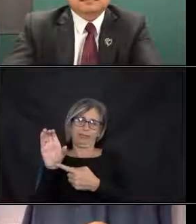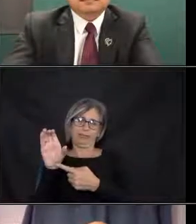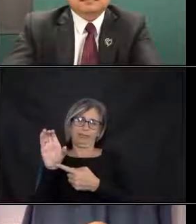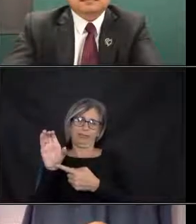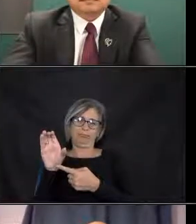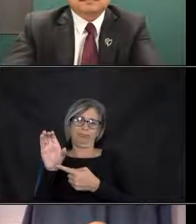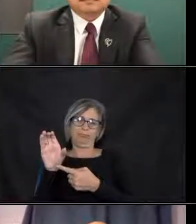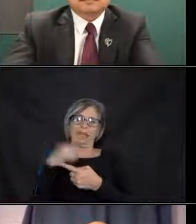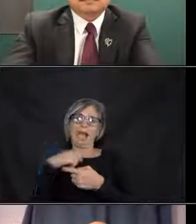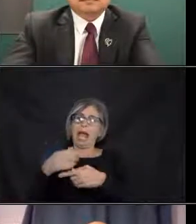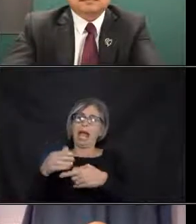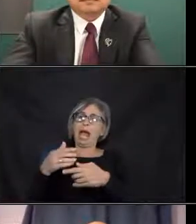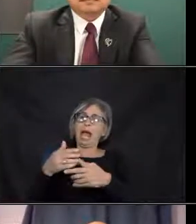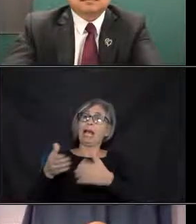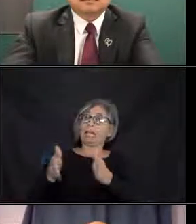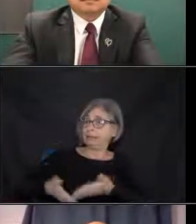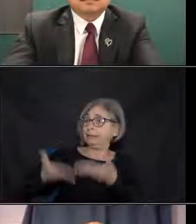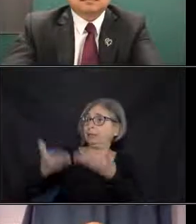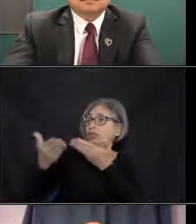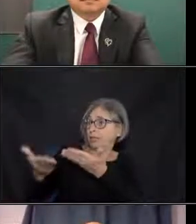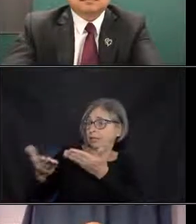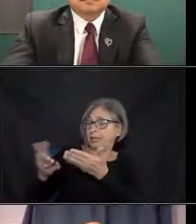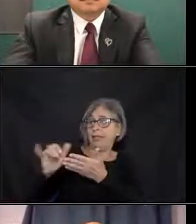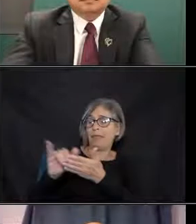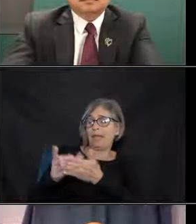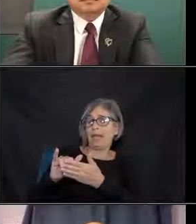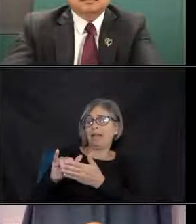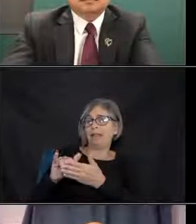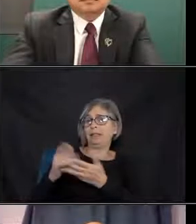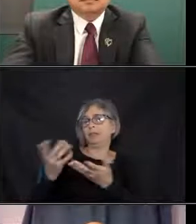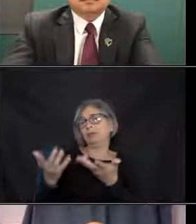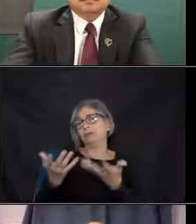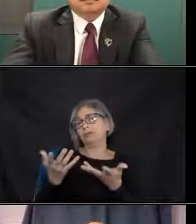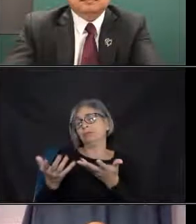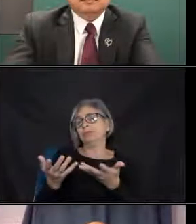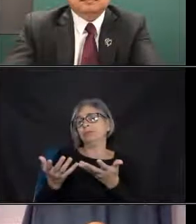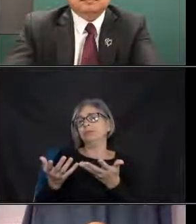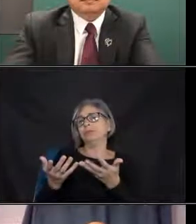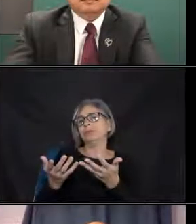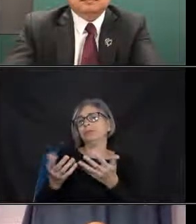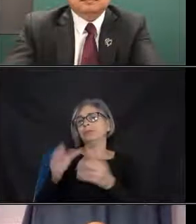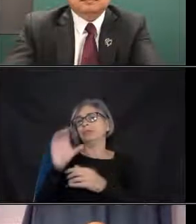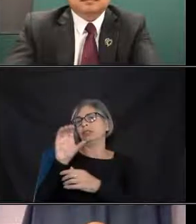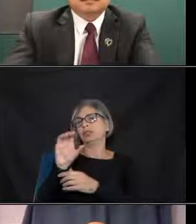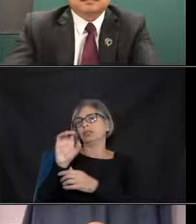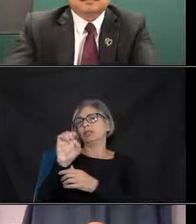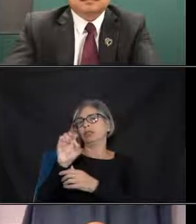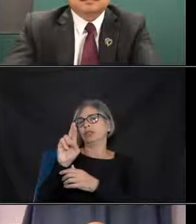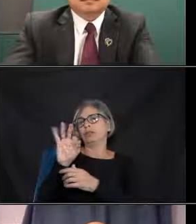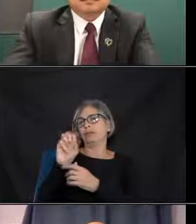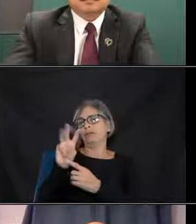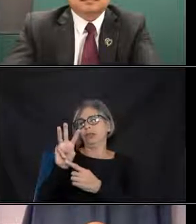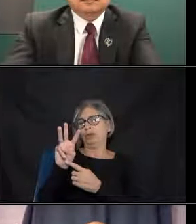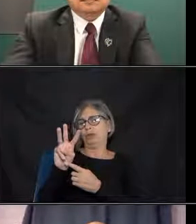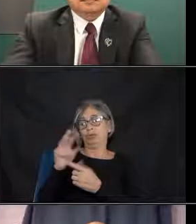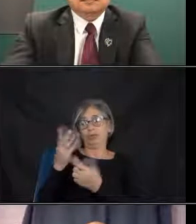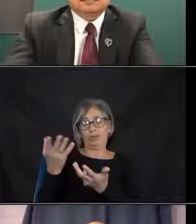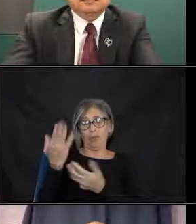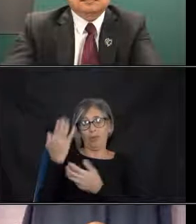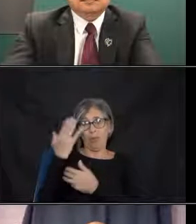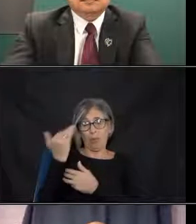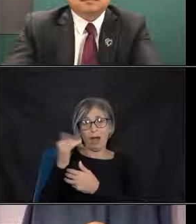know, I suggested a, you know, kind of a curfew, because we didn't need to